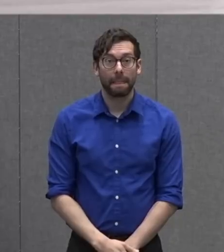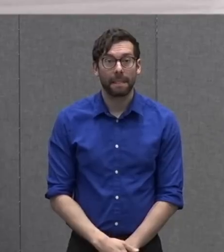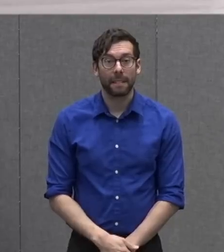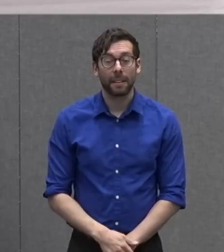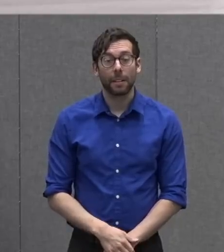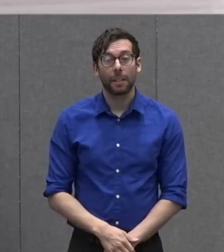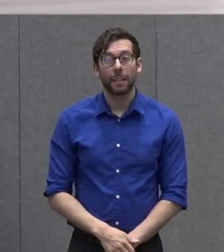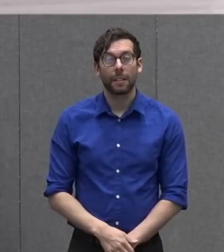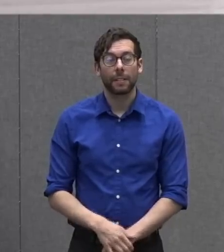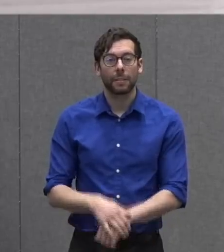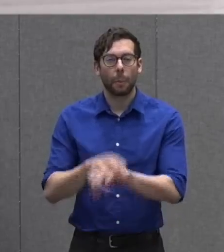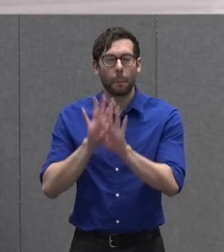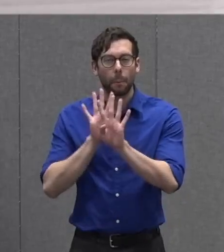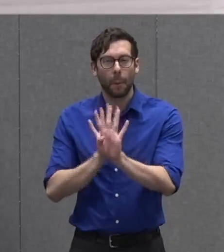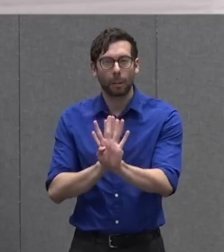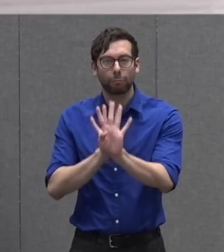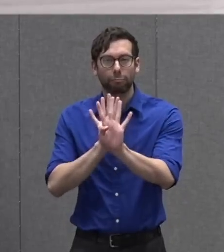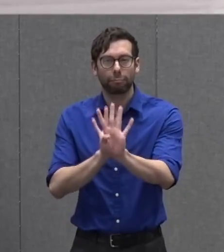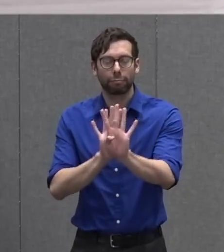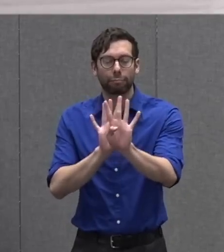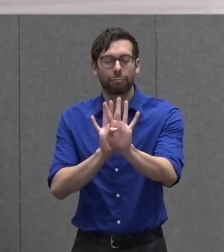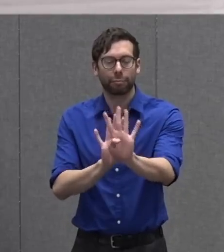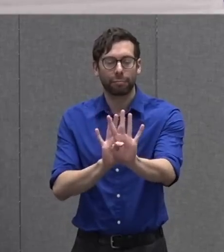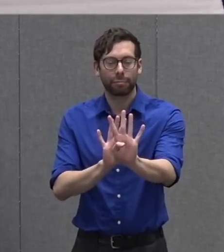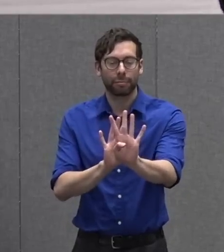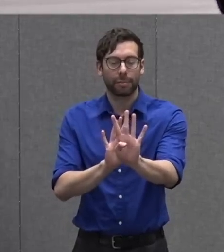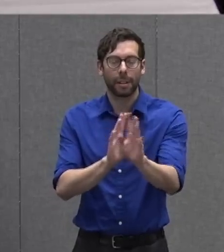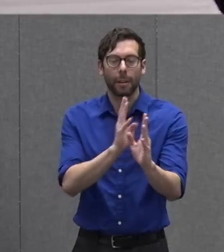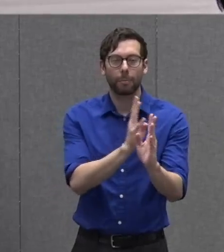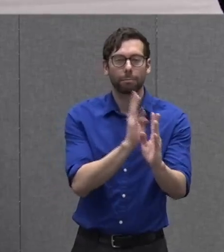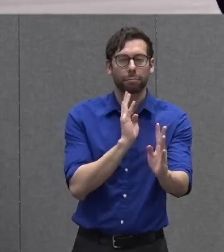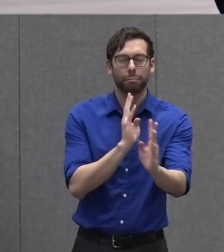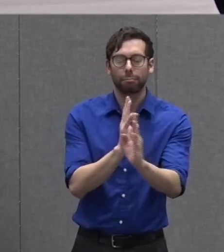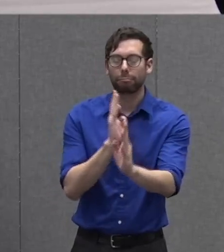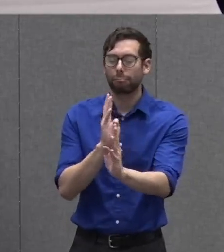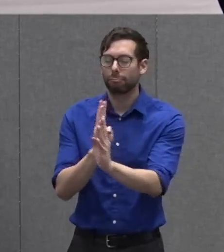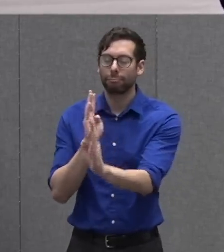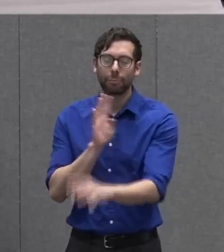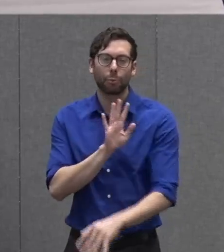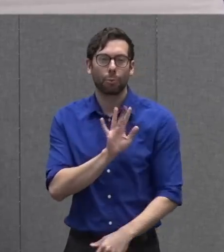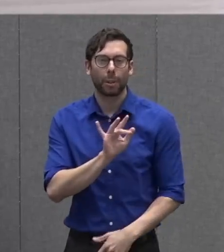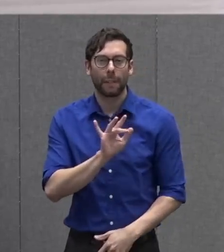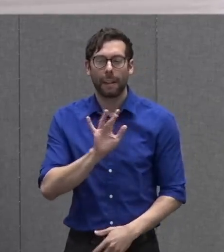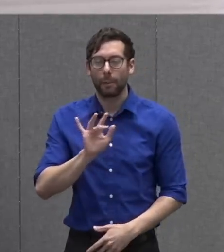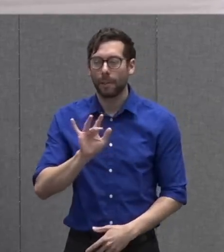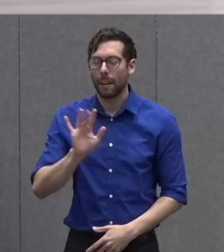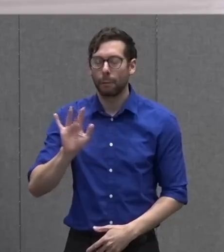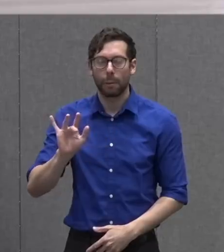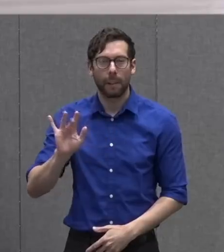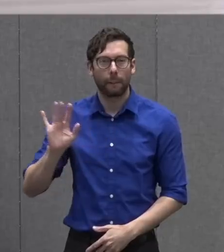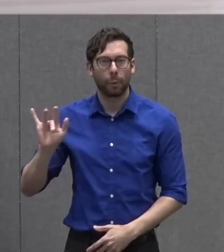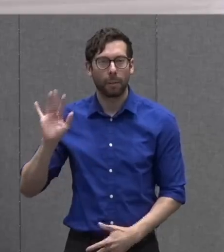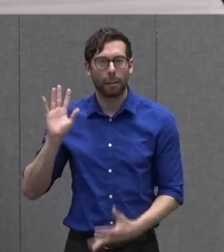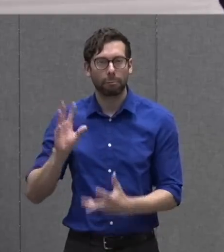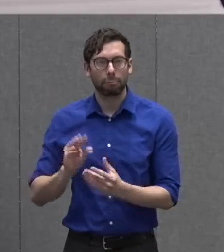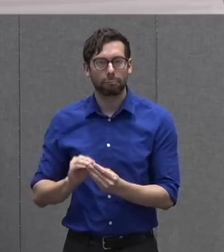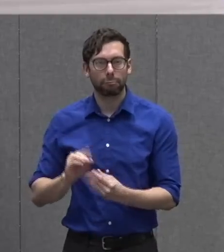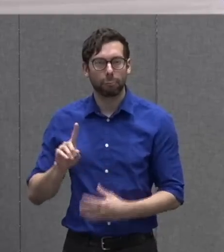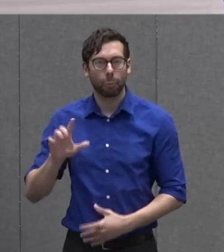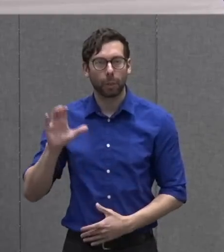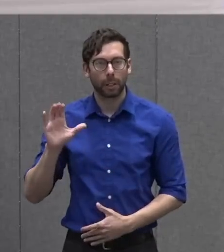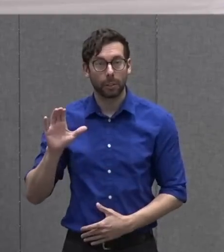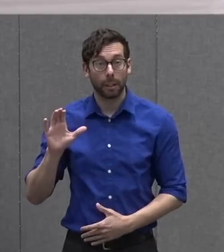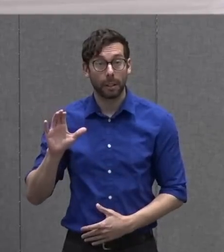of 25. So there were 4 rows. And then they went in 5 rows